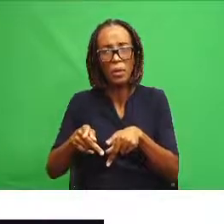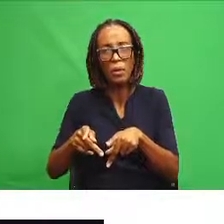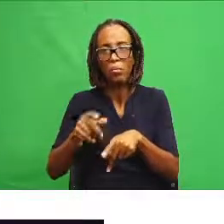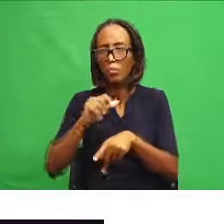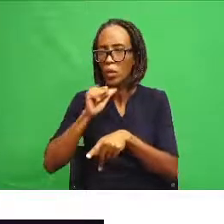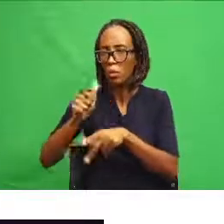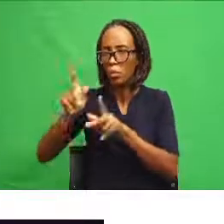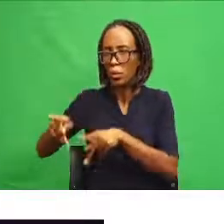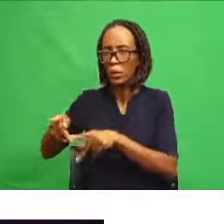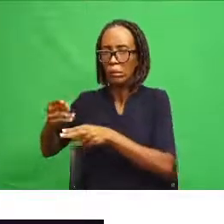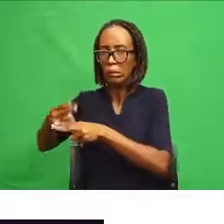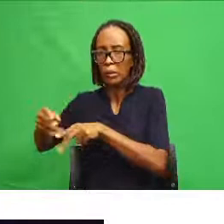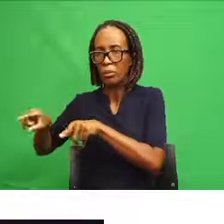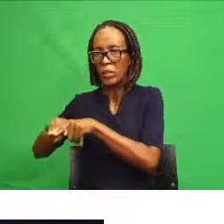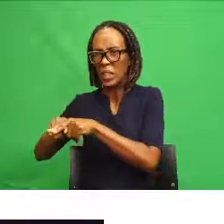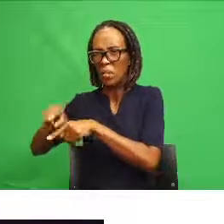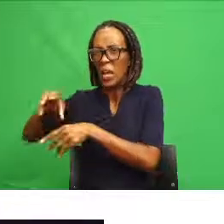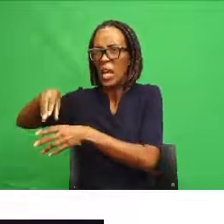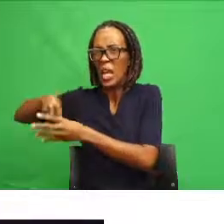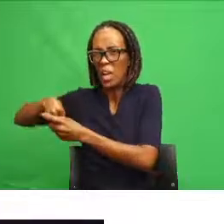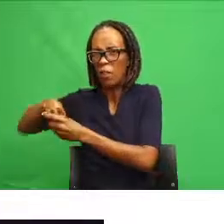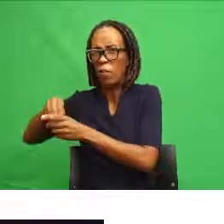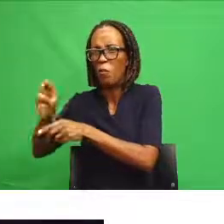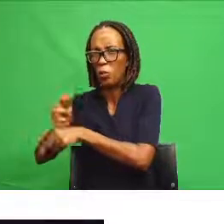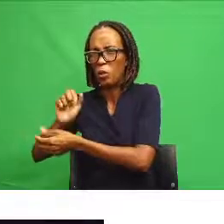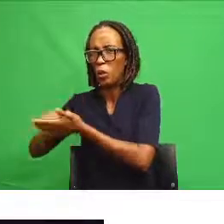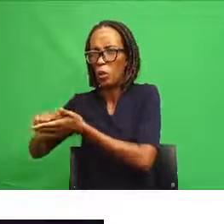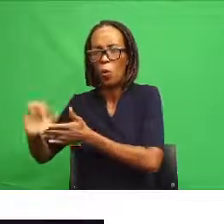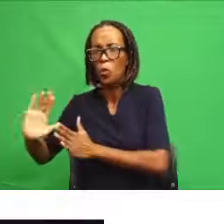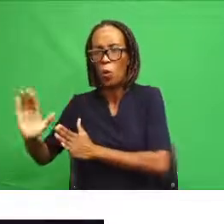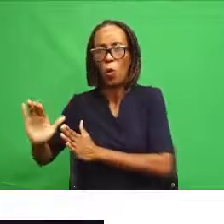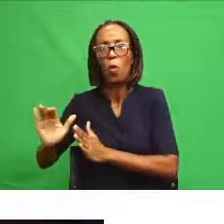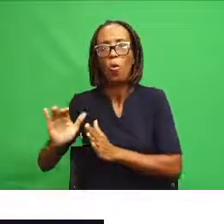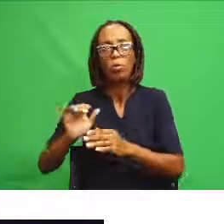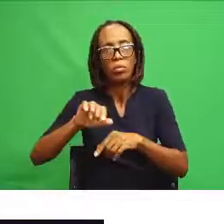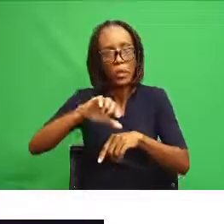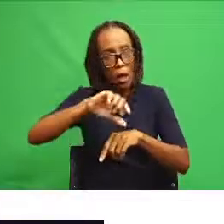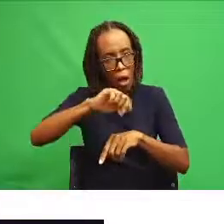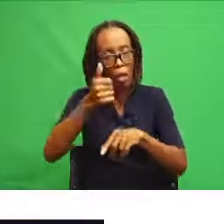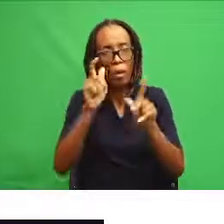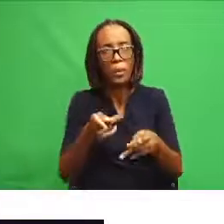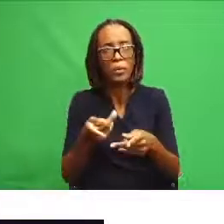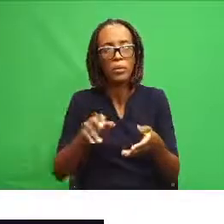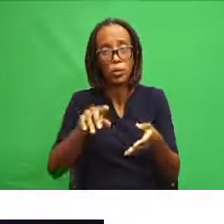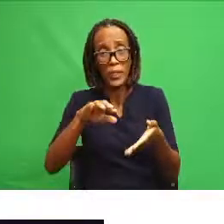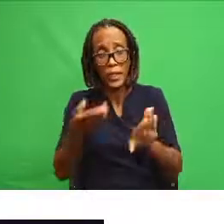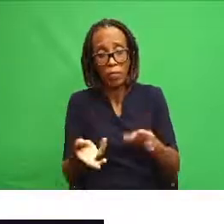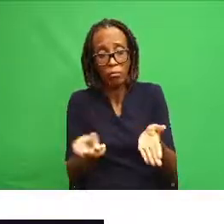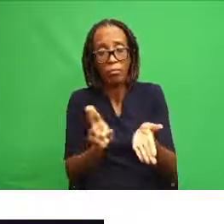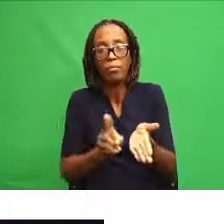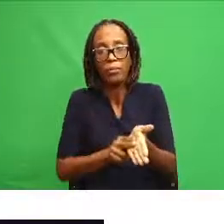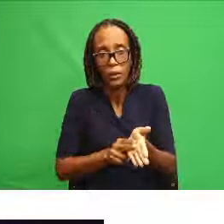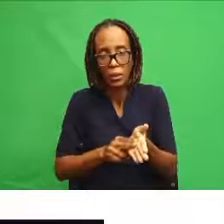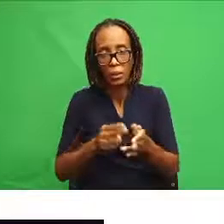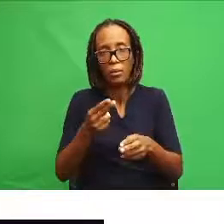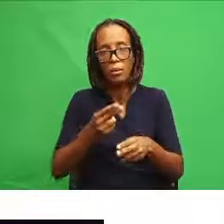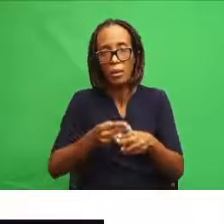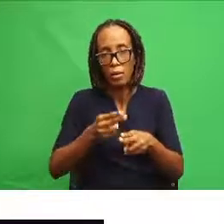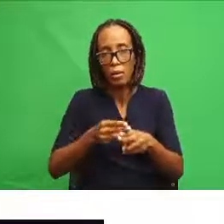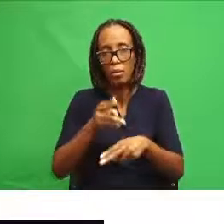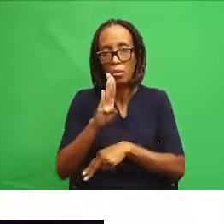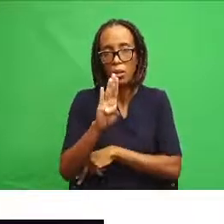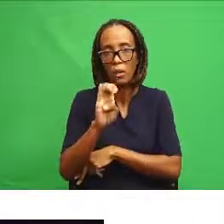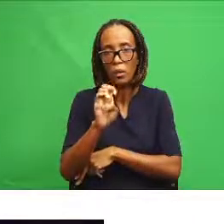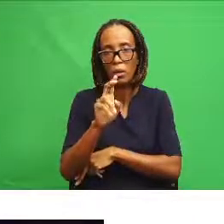holder has authority whilst you are alive, dependent upon how you structure that joint holdership. All